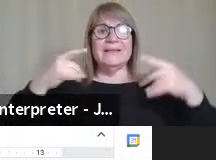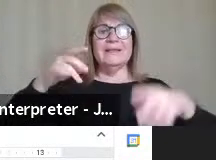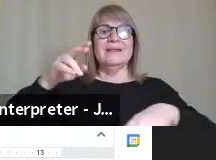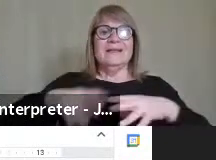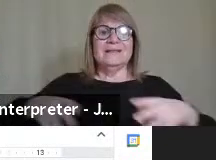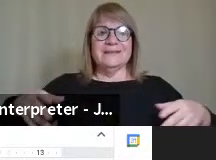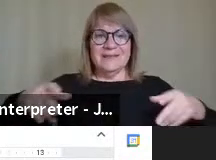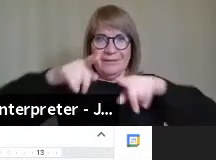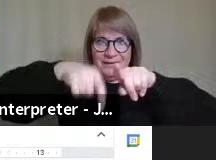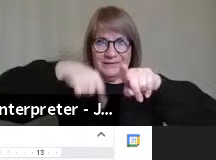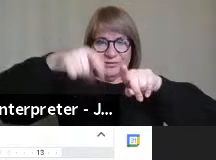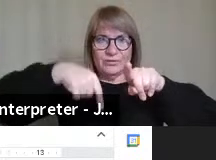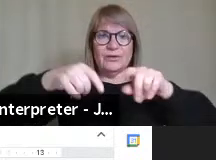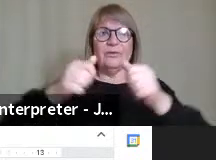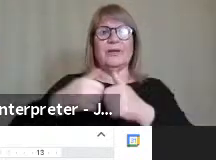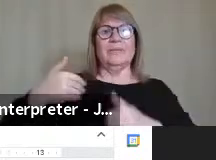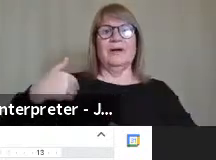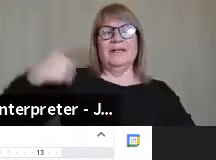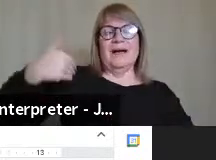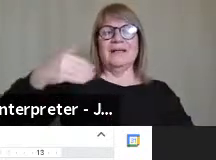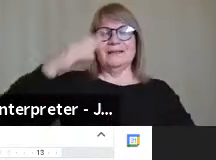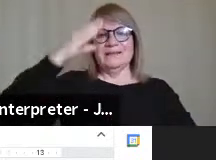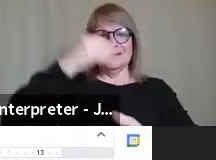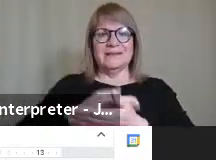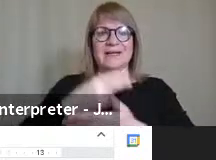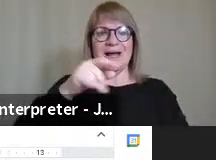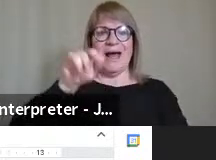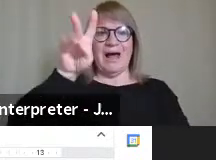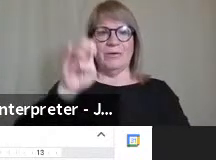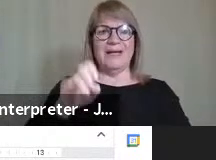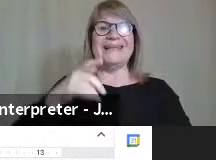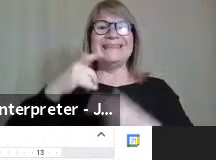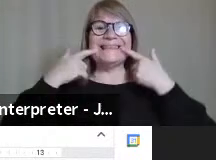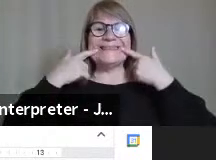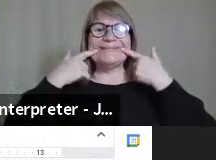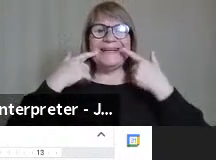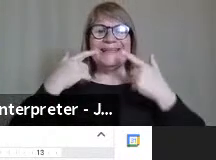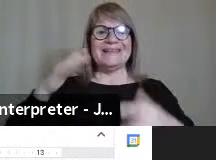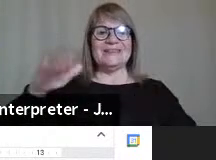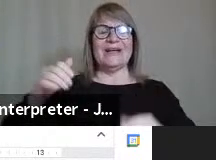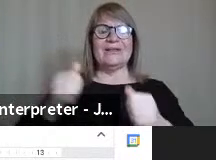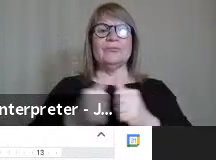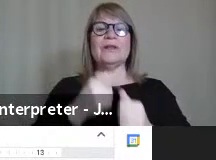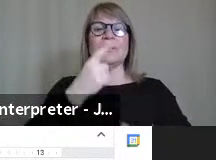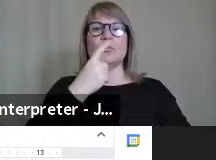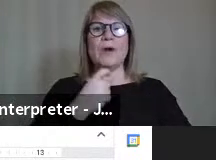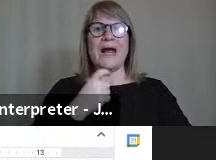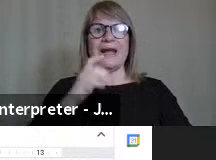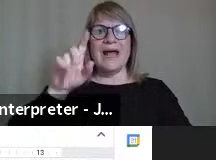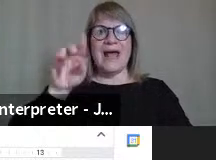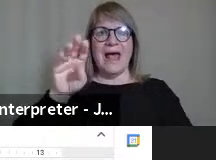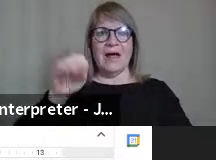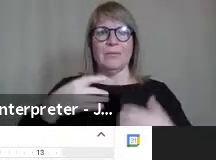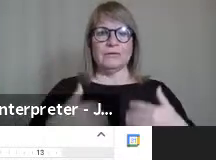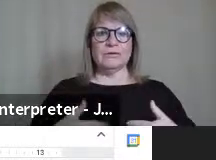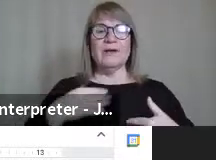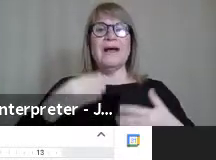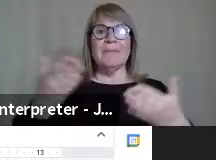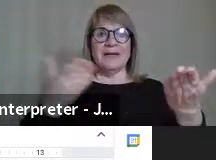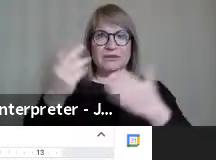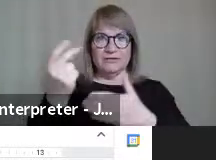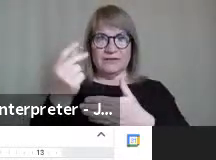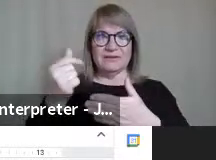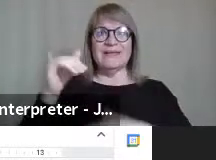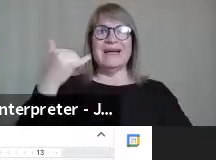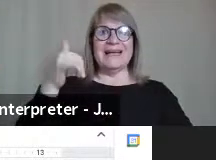my youngest son howie a smiling child in a red elmo shirt and starlin the service dog a yellow labra door